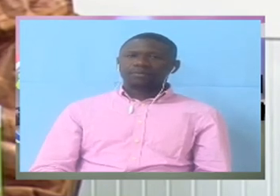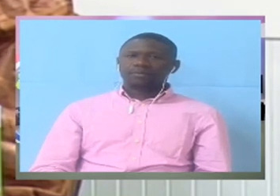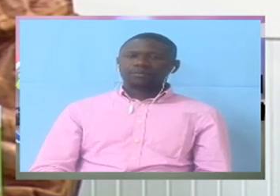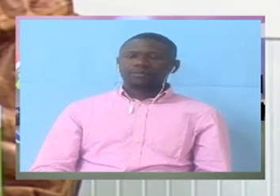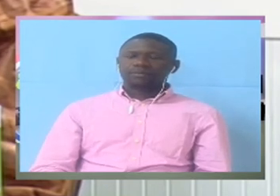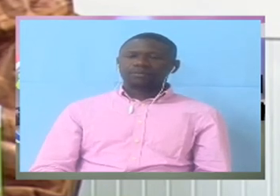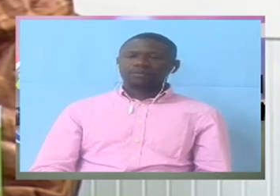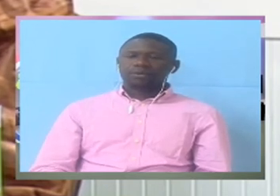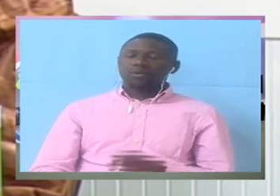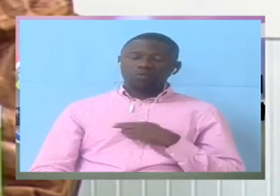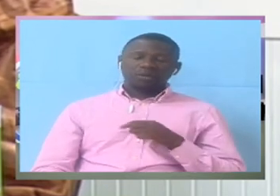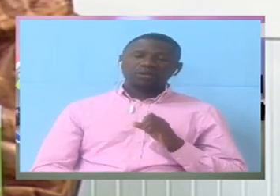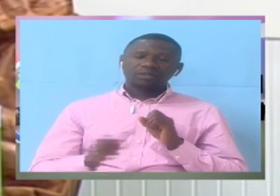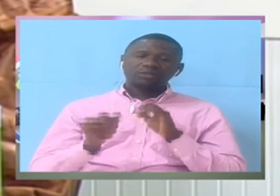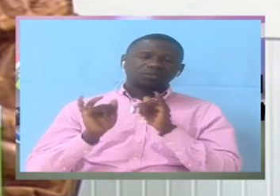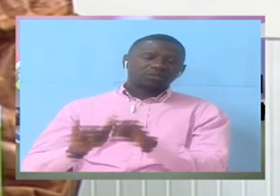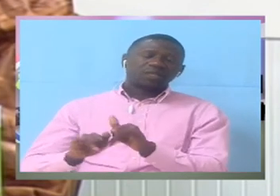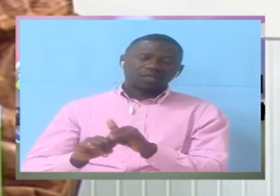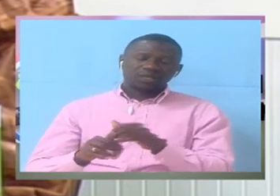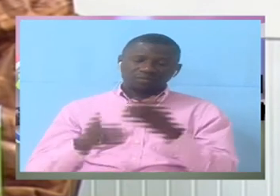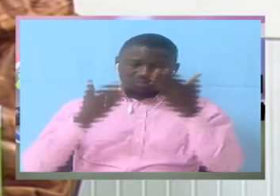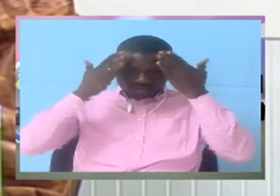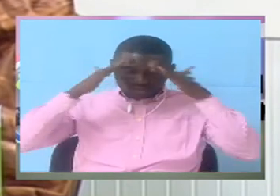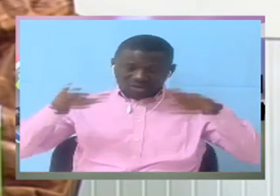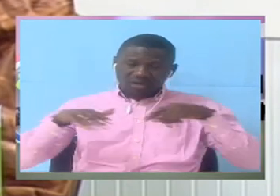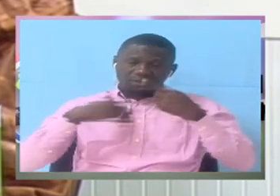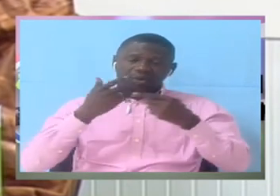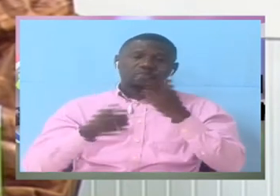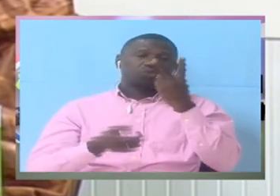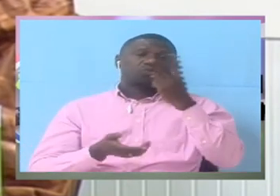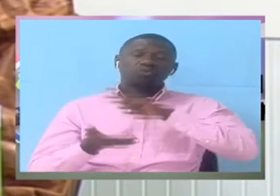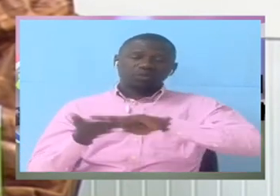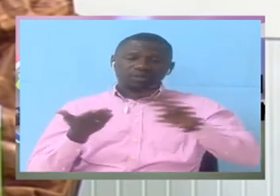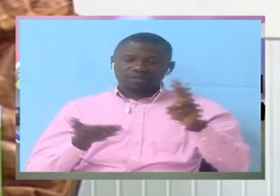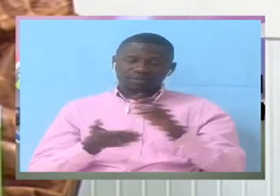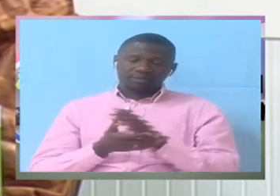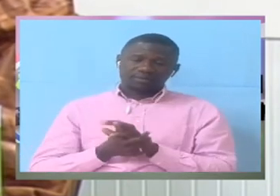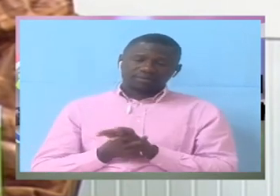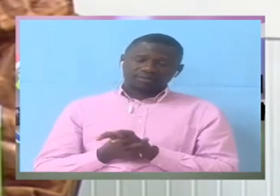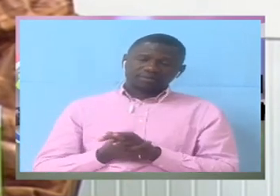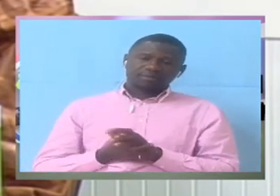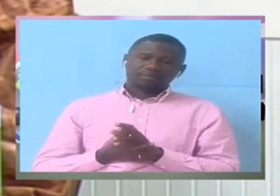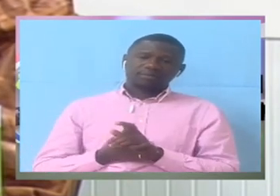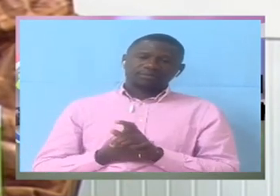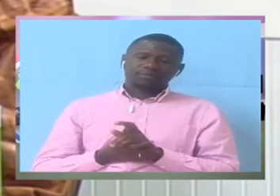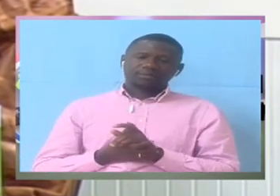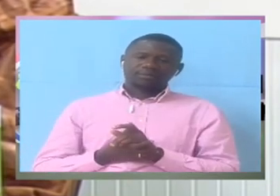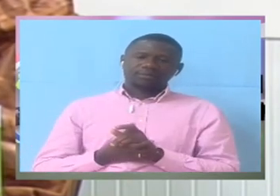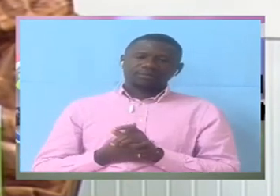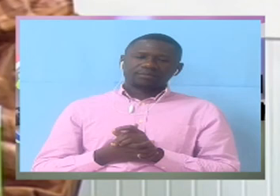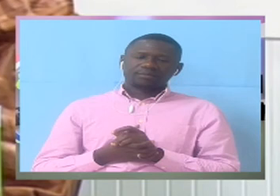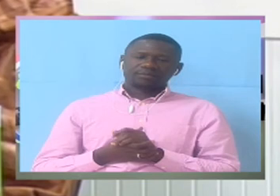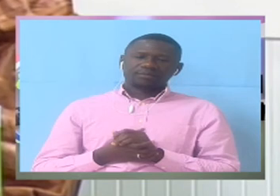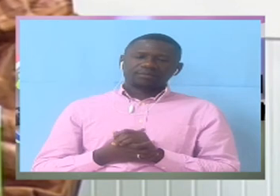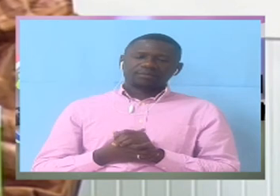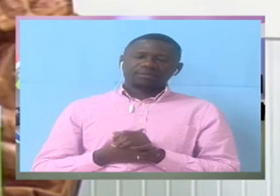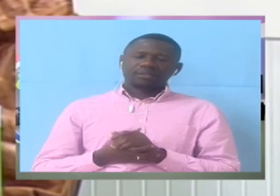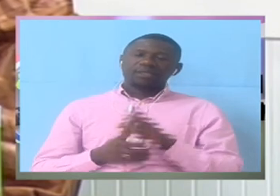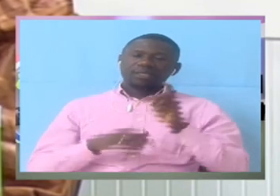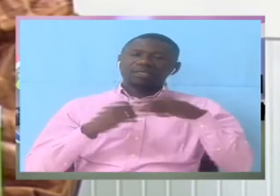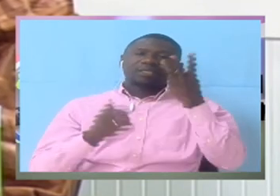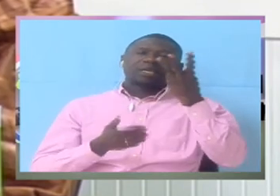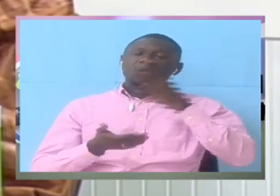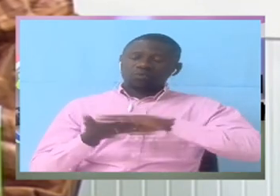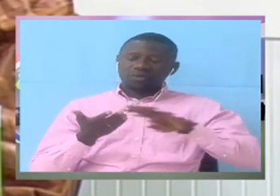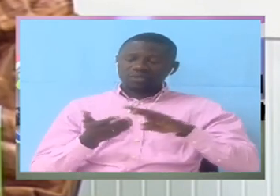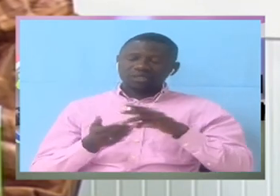Burkina. We spent 2 weeks at Burkina. The third week, you not have found your sank at Ivory Coast. In the third